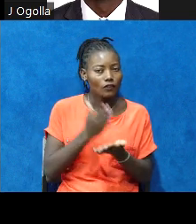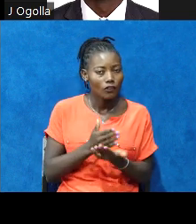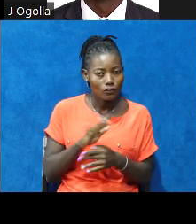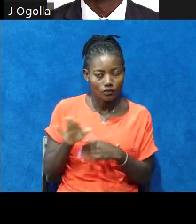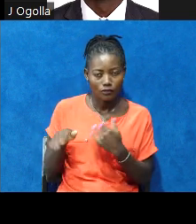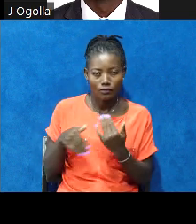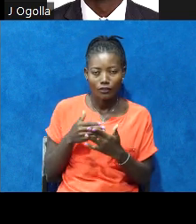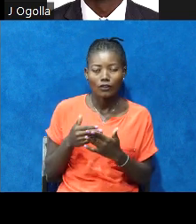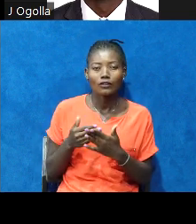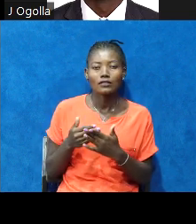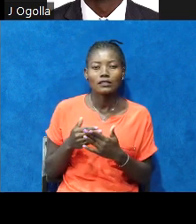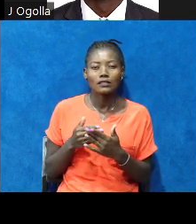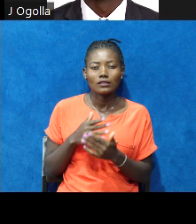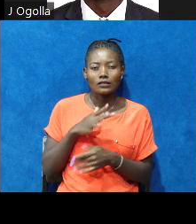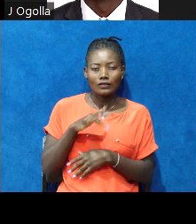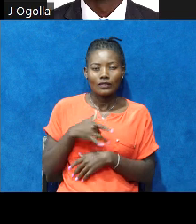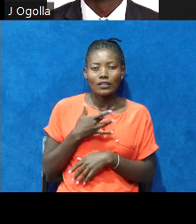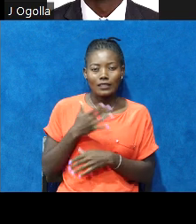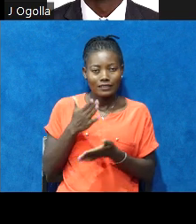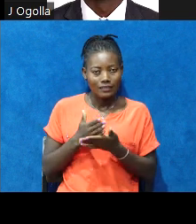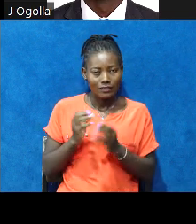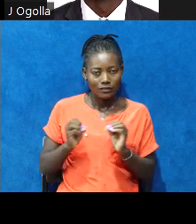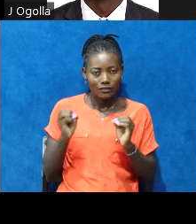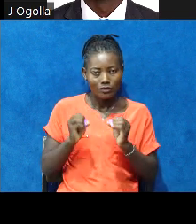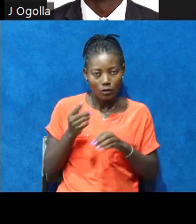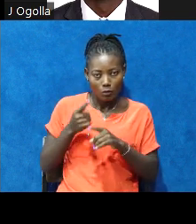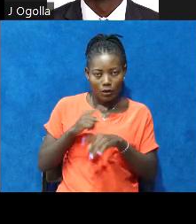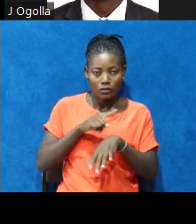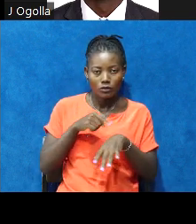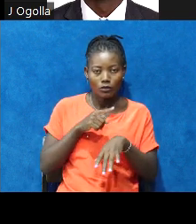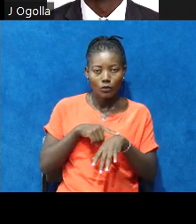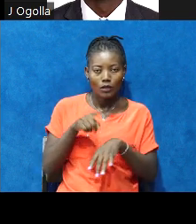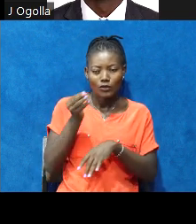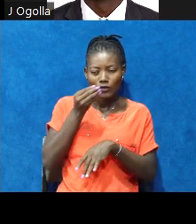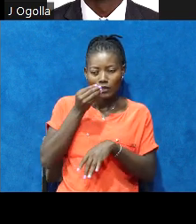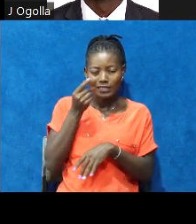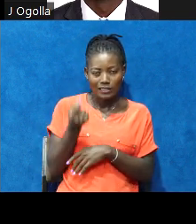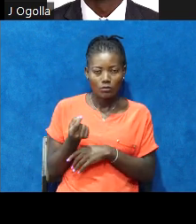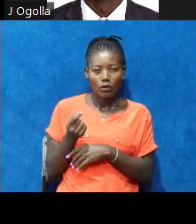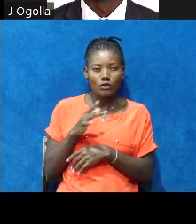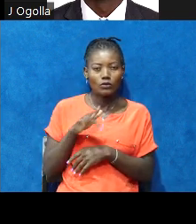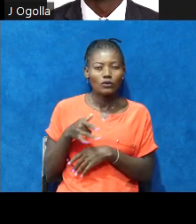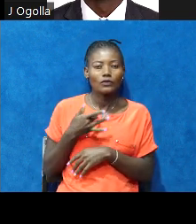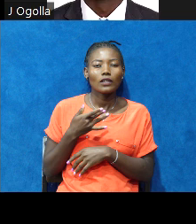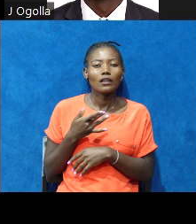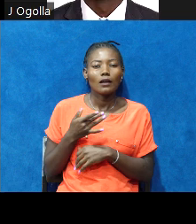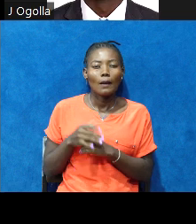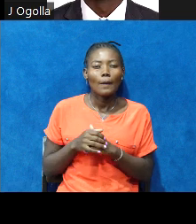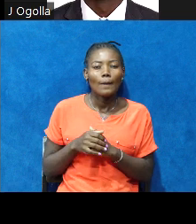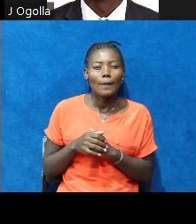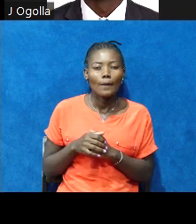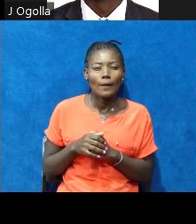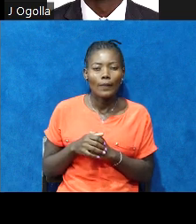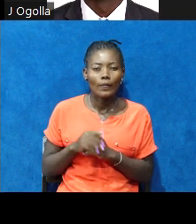Of course, all the reactions will be, you know, it's not real, but when you bite it, you feel like umeuma for real. So you're